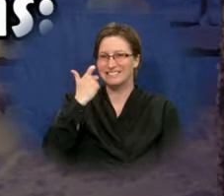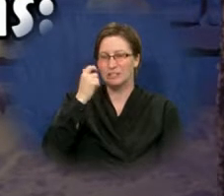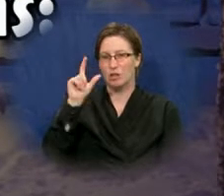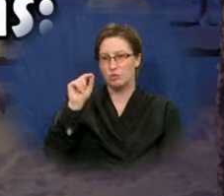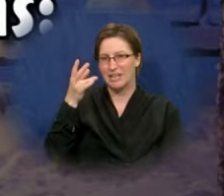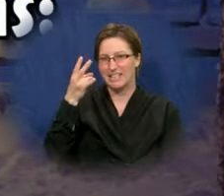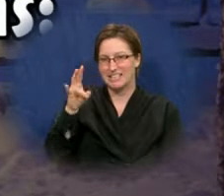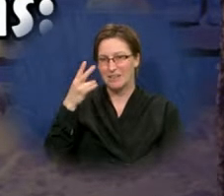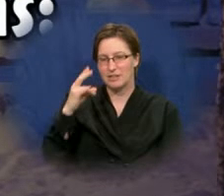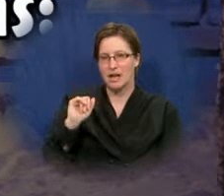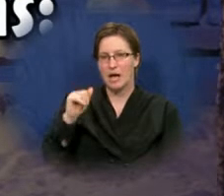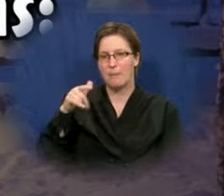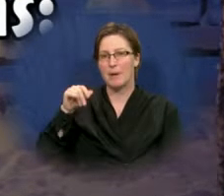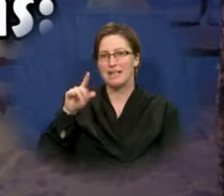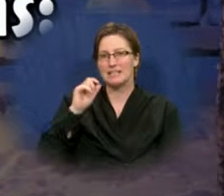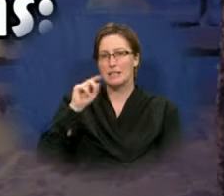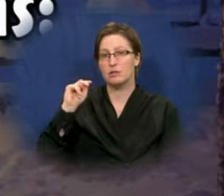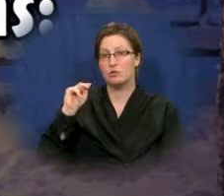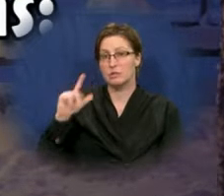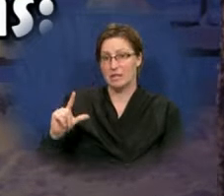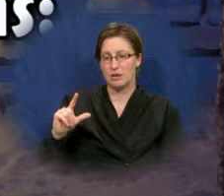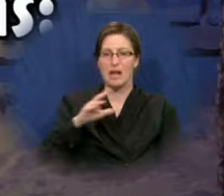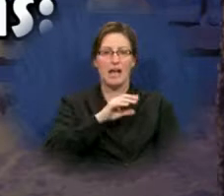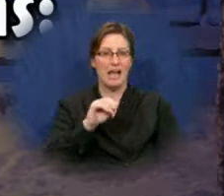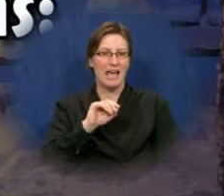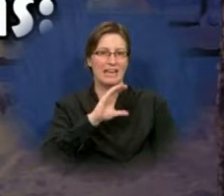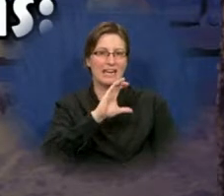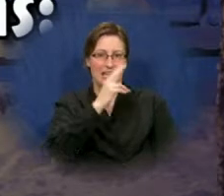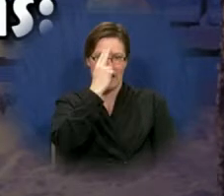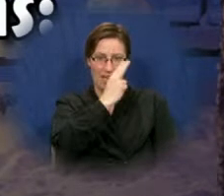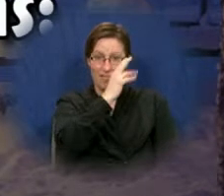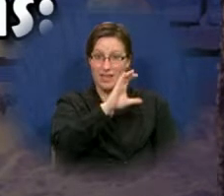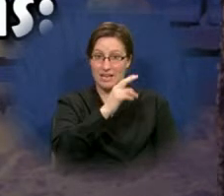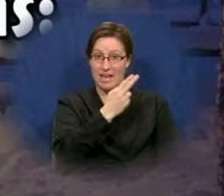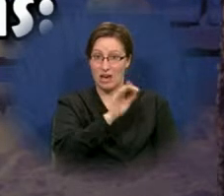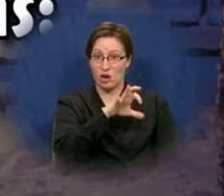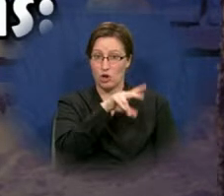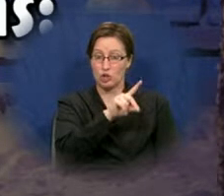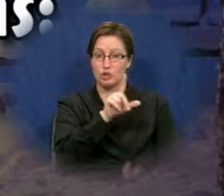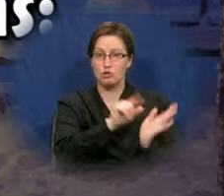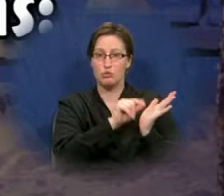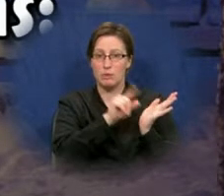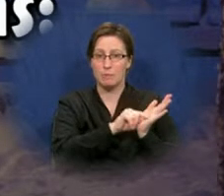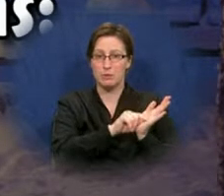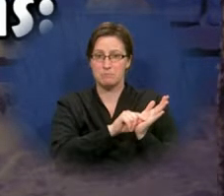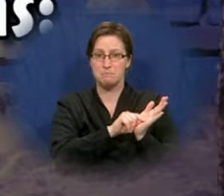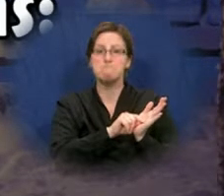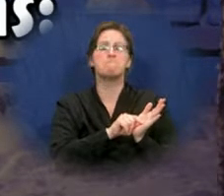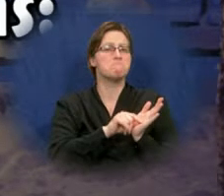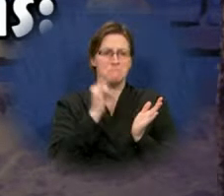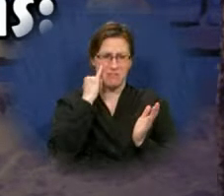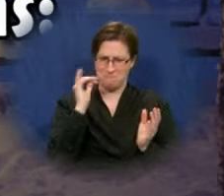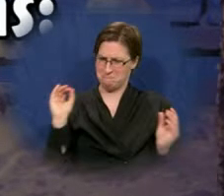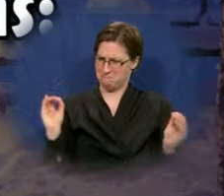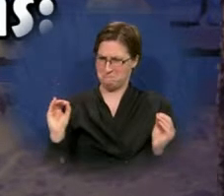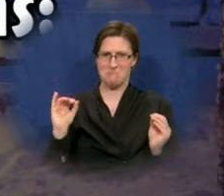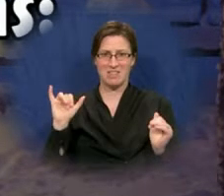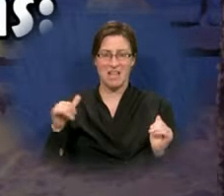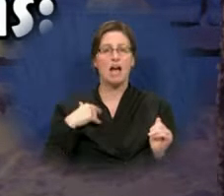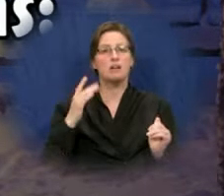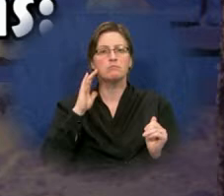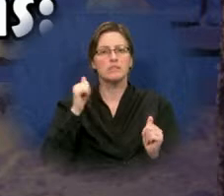2017 Apostolate newsletter and the Catholic Herald newspaper. You can also obtain the information and